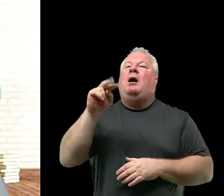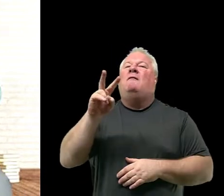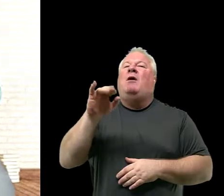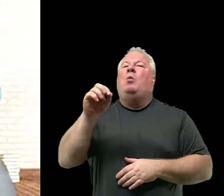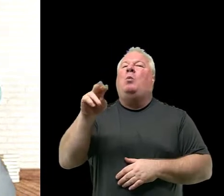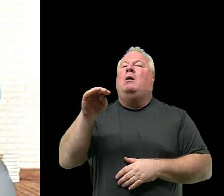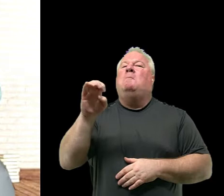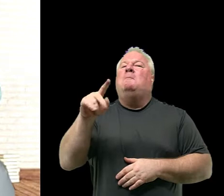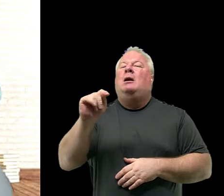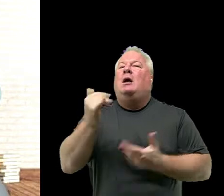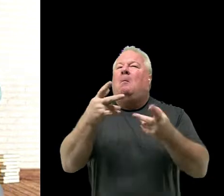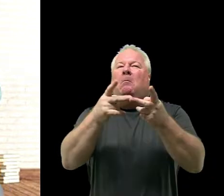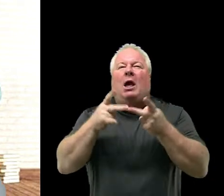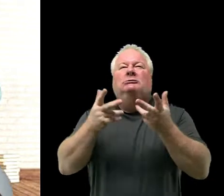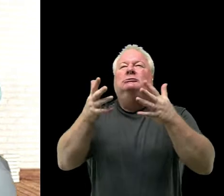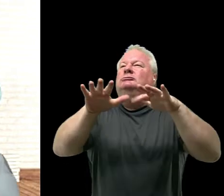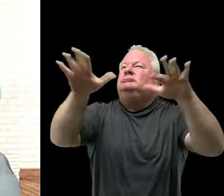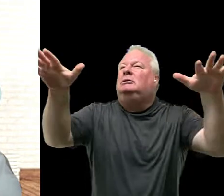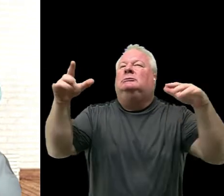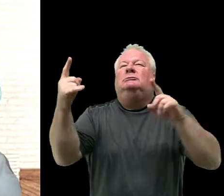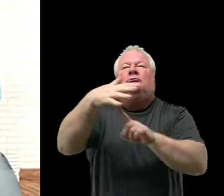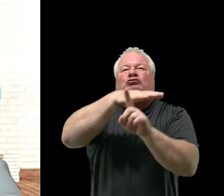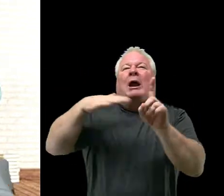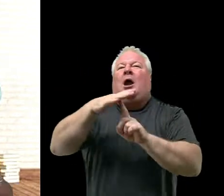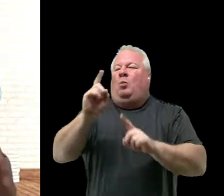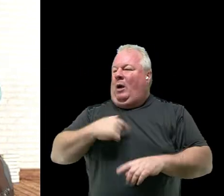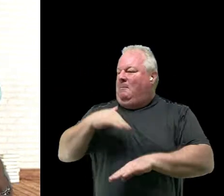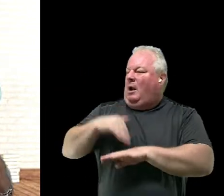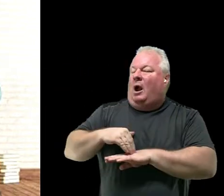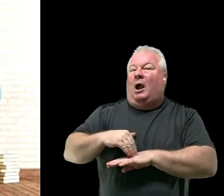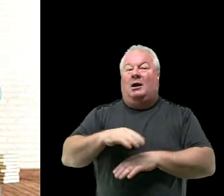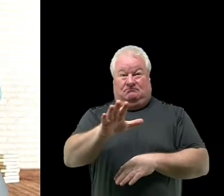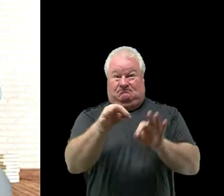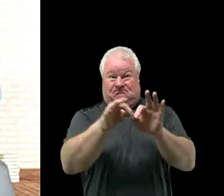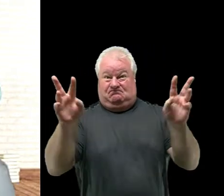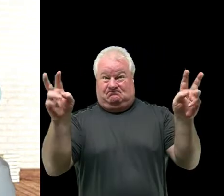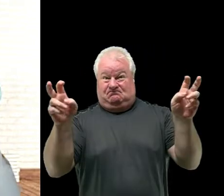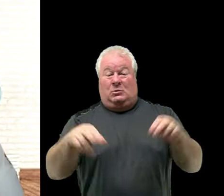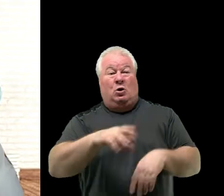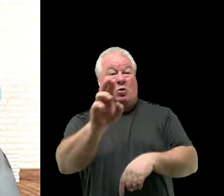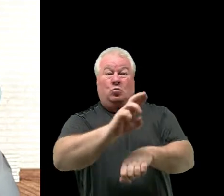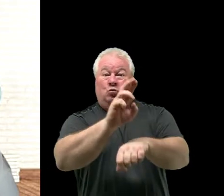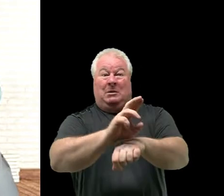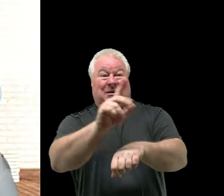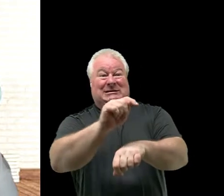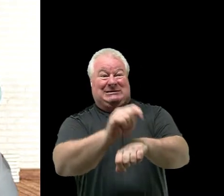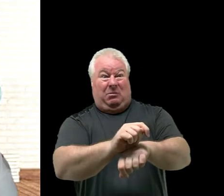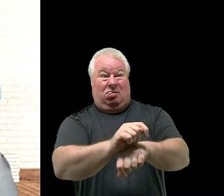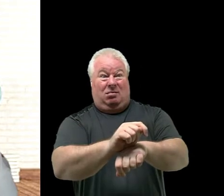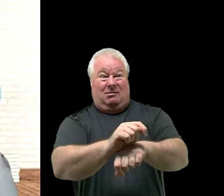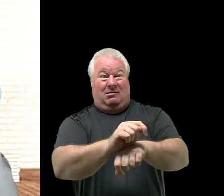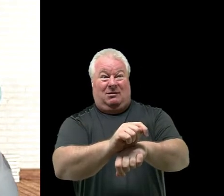when we're talking about a place or a setting or your surroundings is Raymond